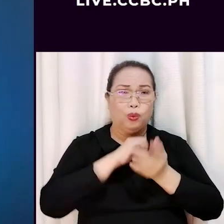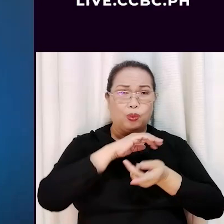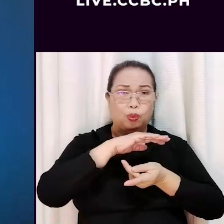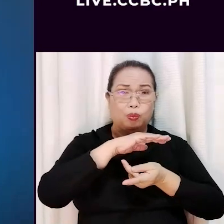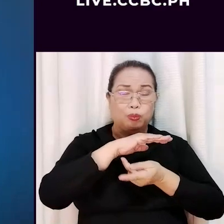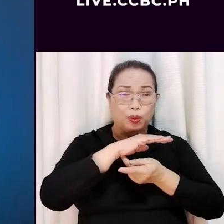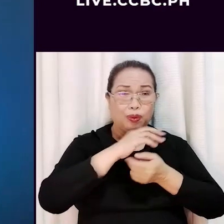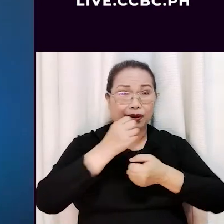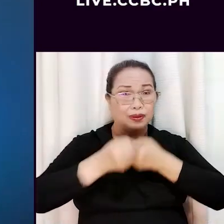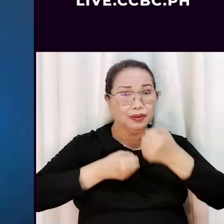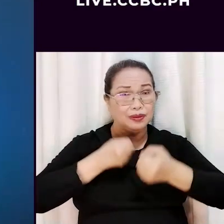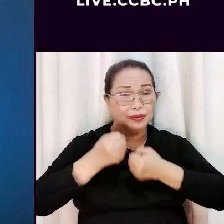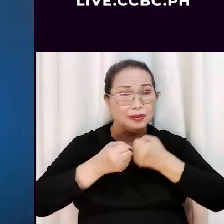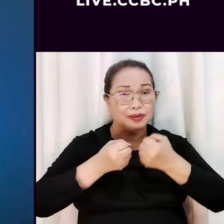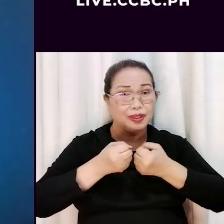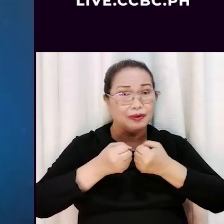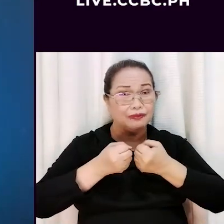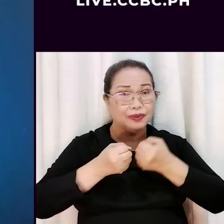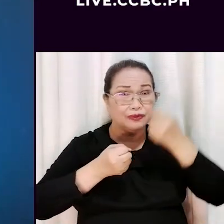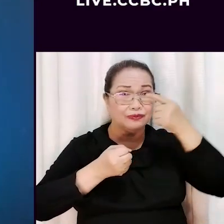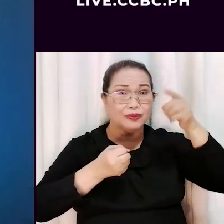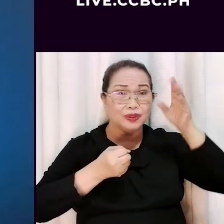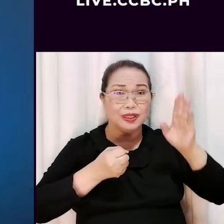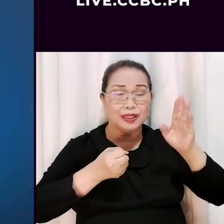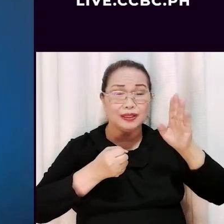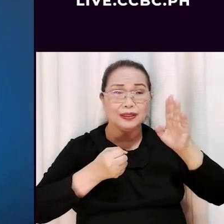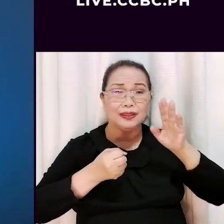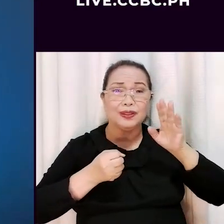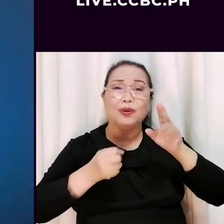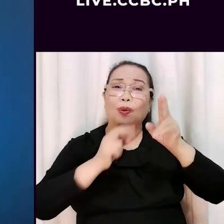his sake is an honor and privilege.